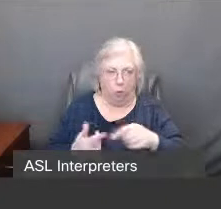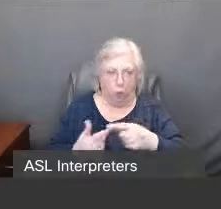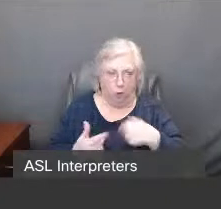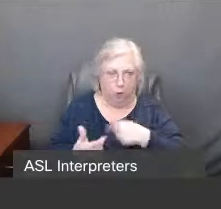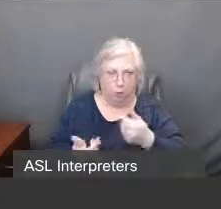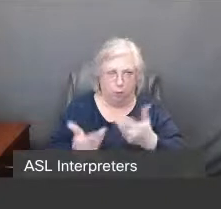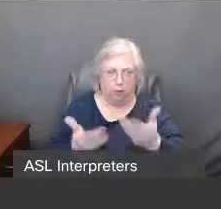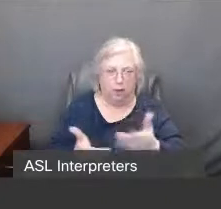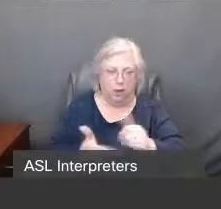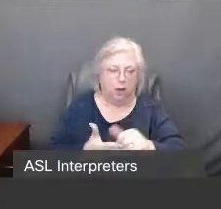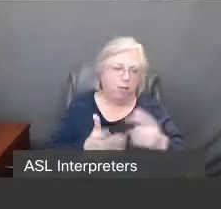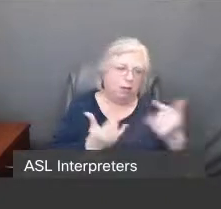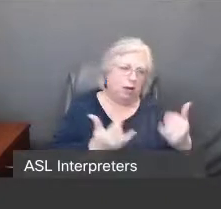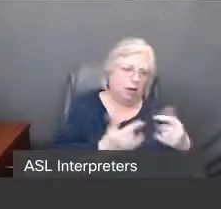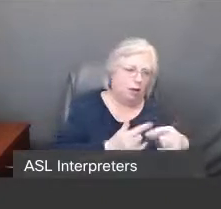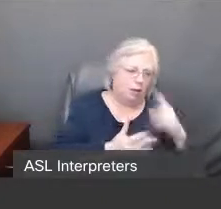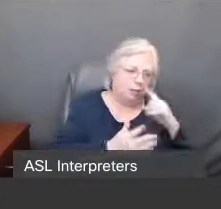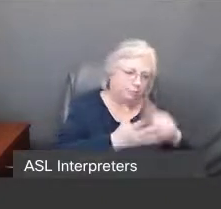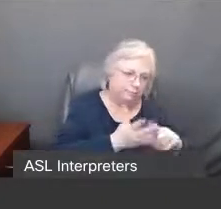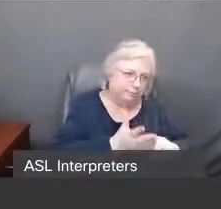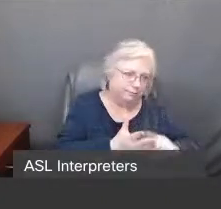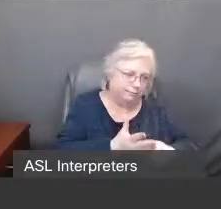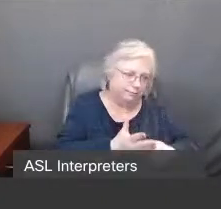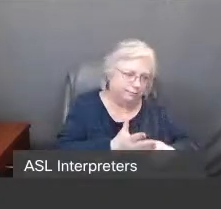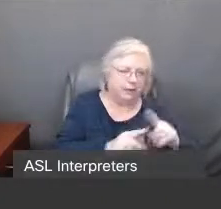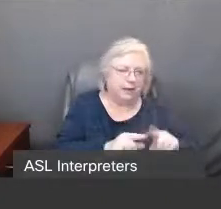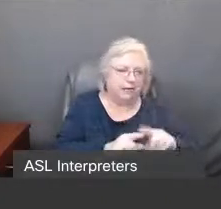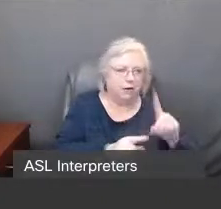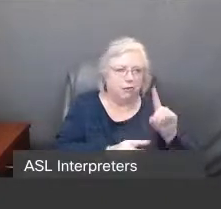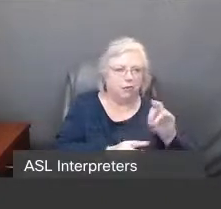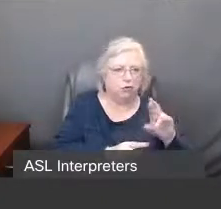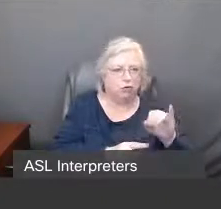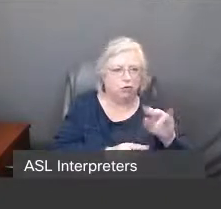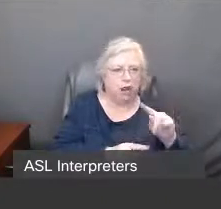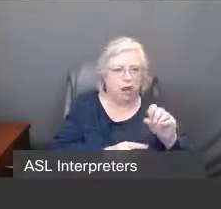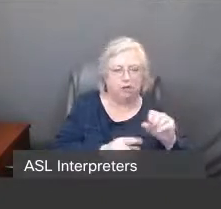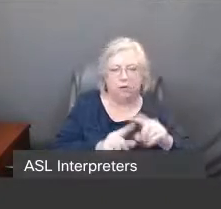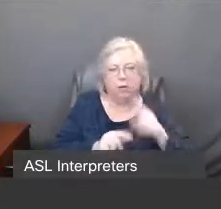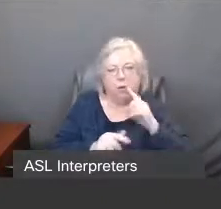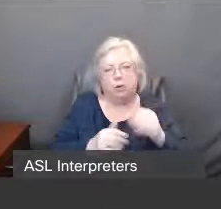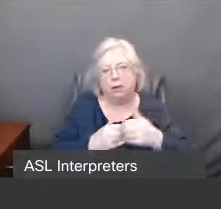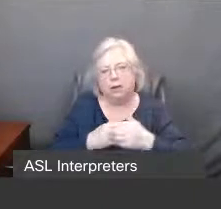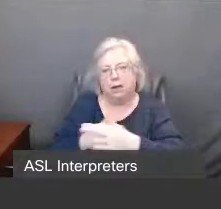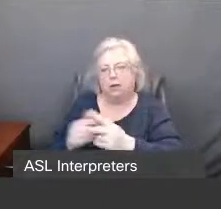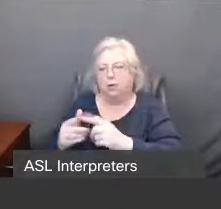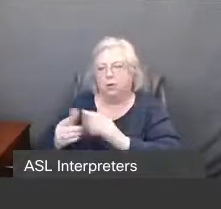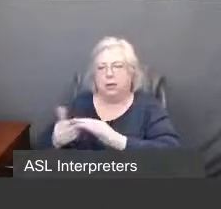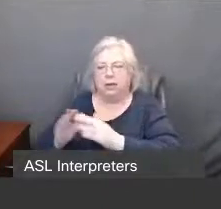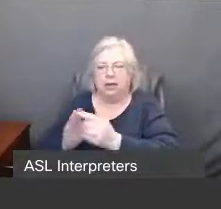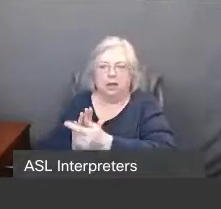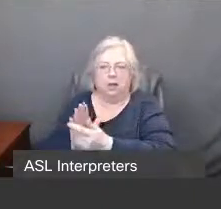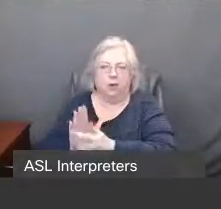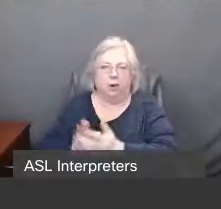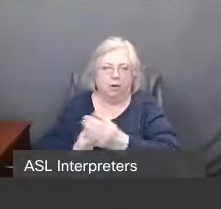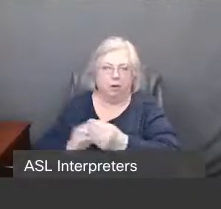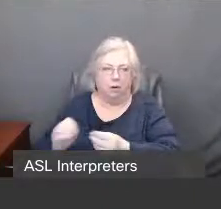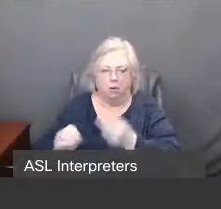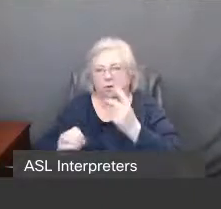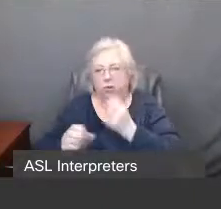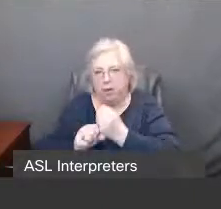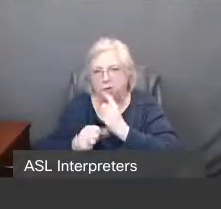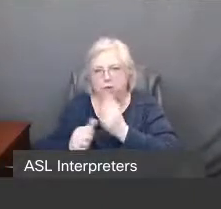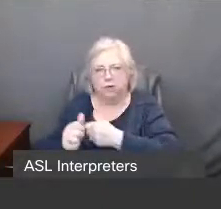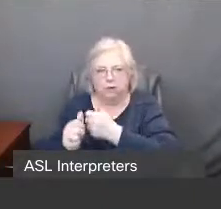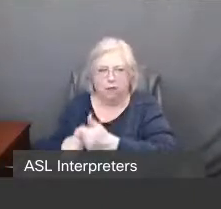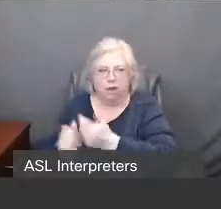through drafts right now, and we're going to also get it to city attorney's office to look at just the legality of the drafts before we present anything.